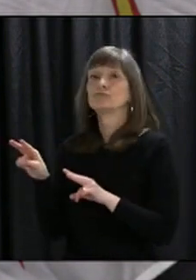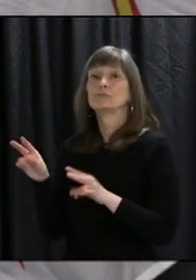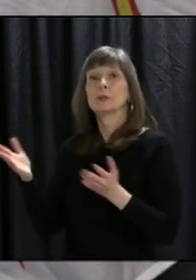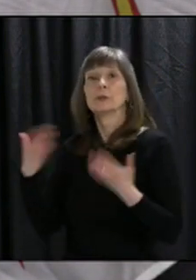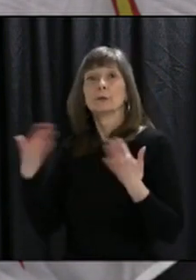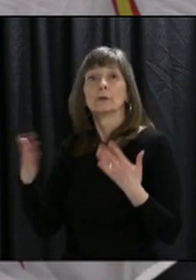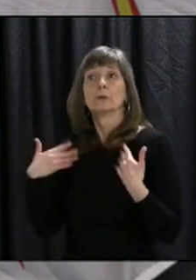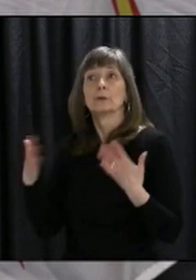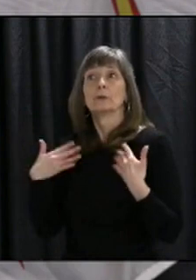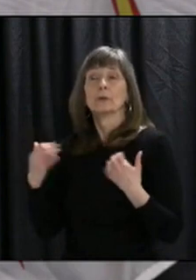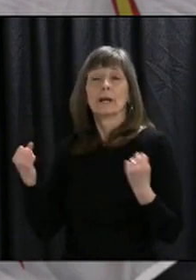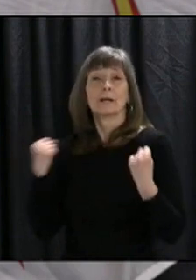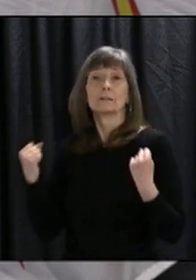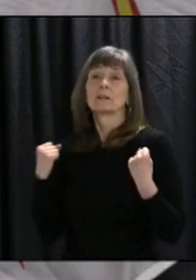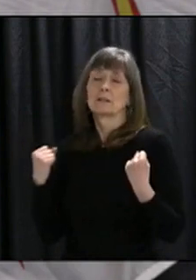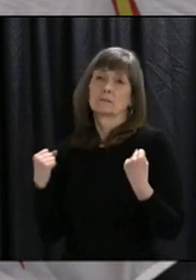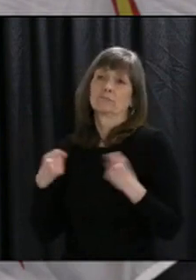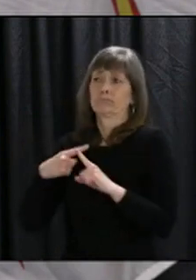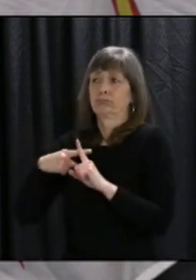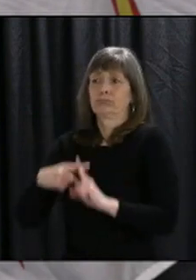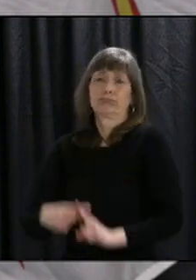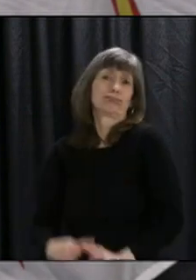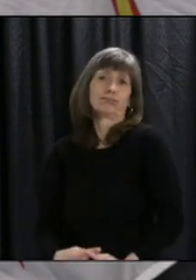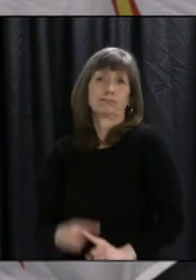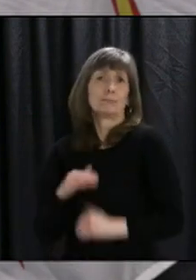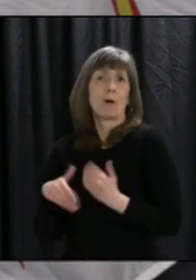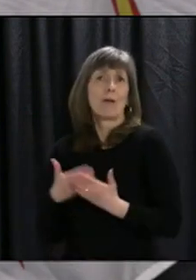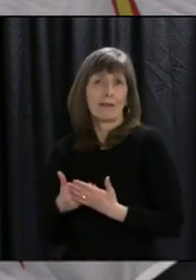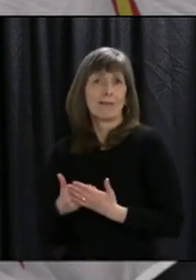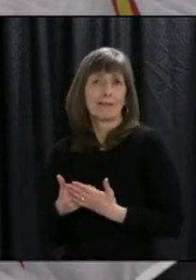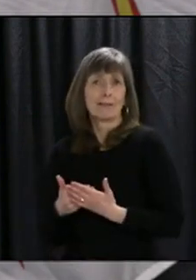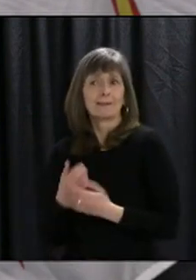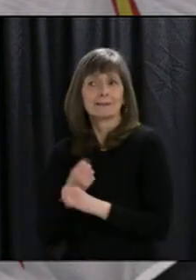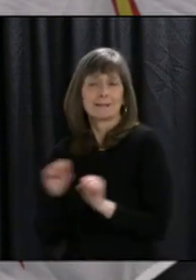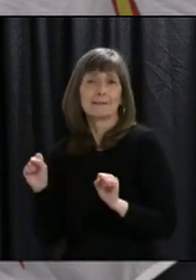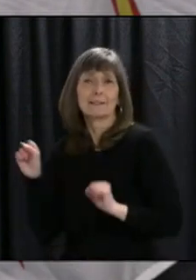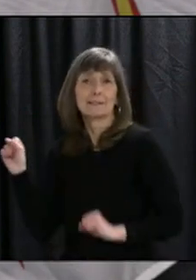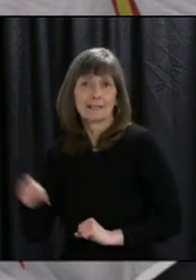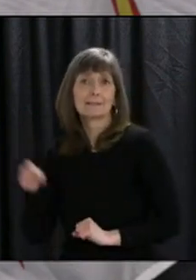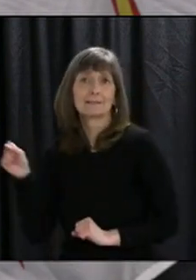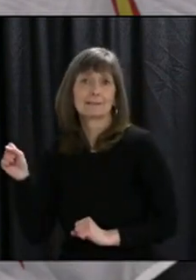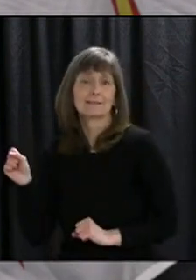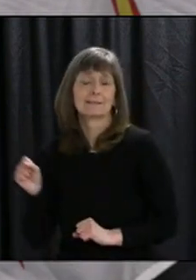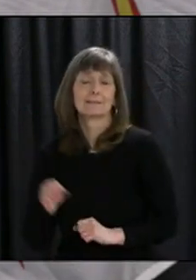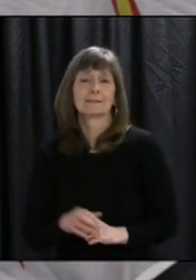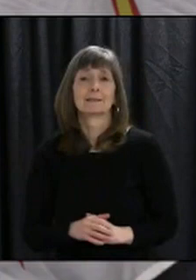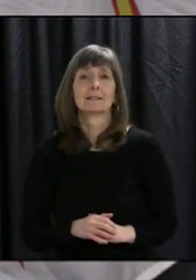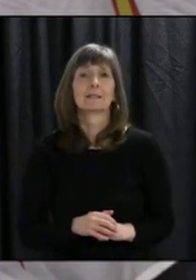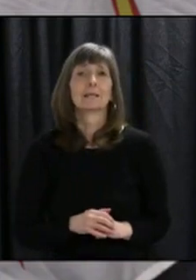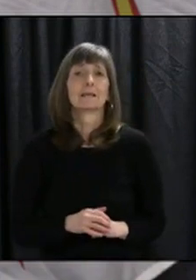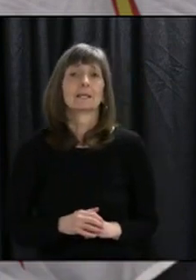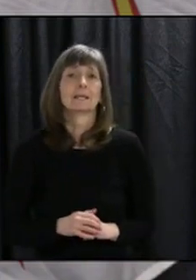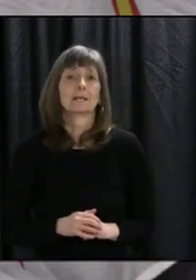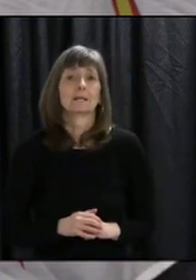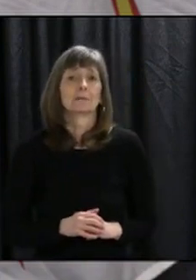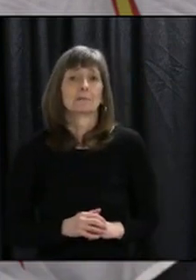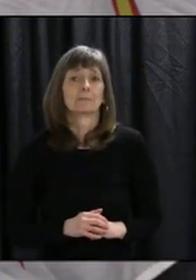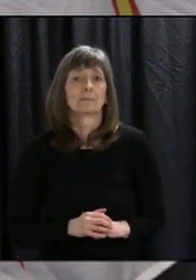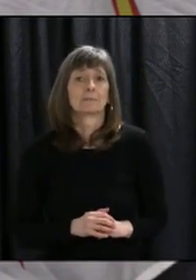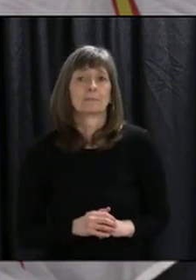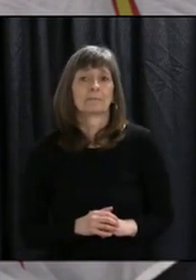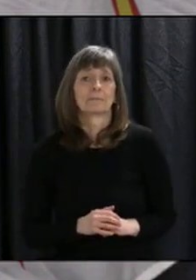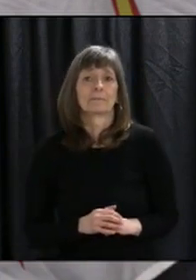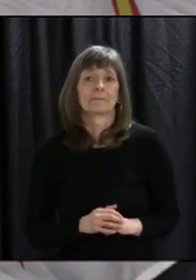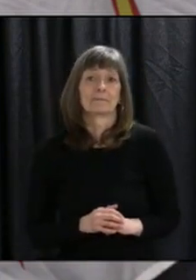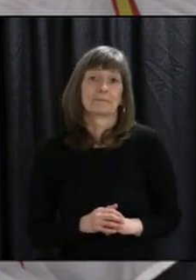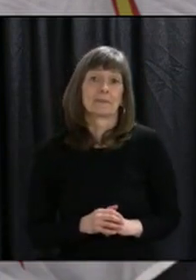the fresh air and get some exercise is certainly a safe thing to do. I guess considering